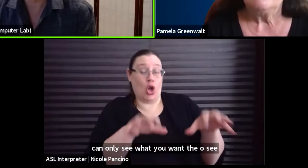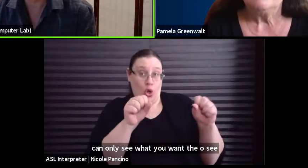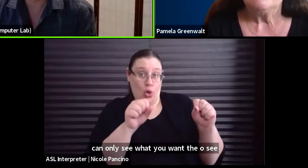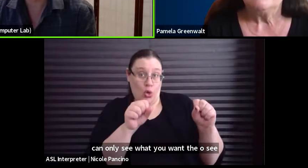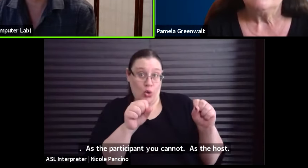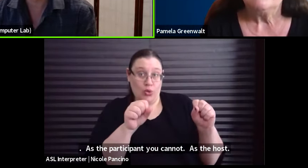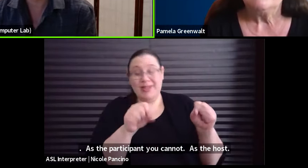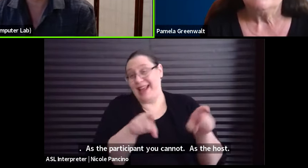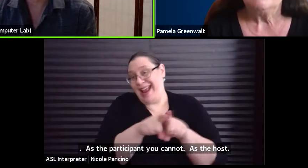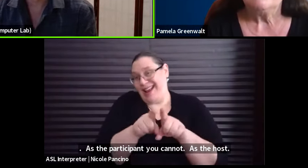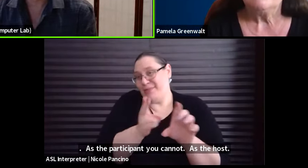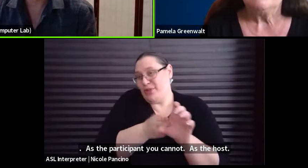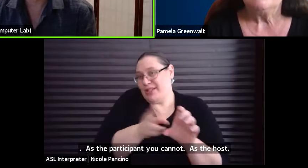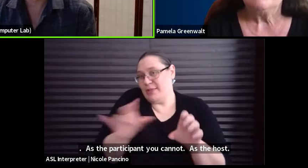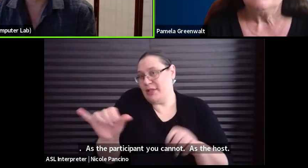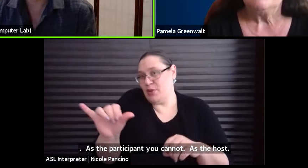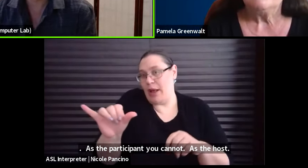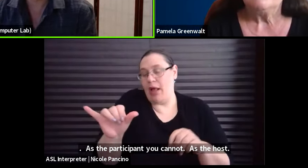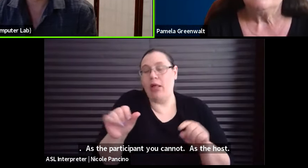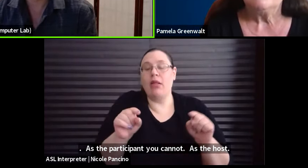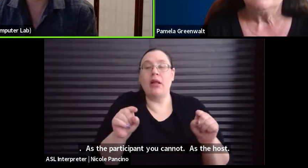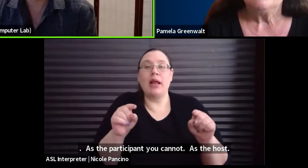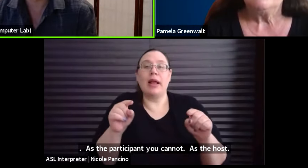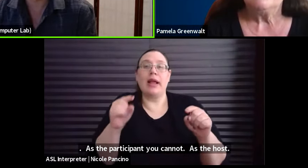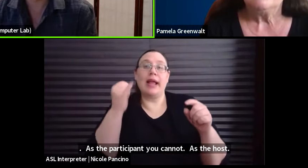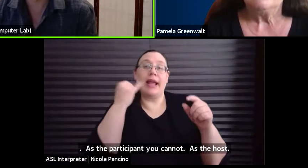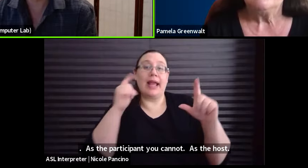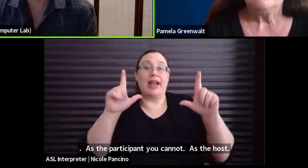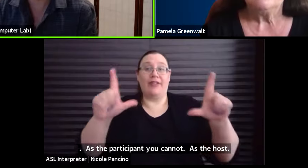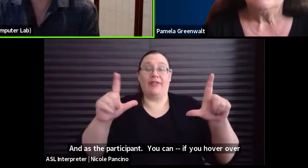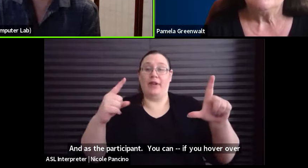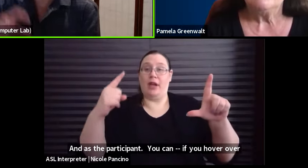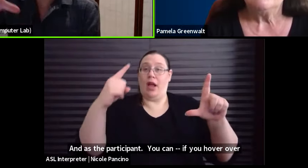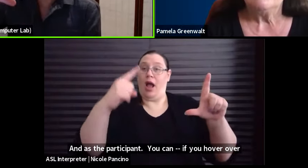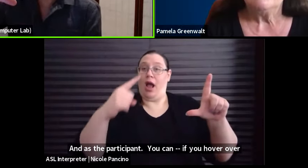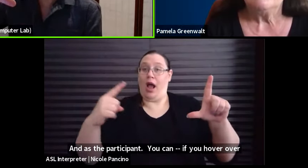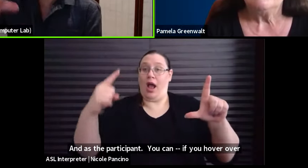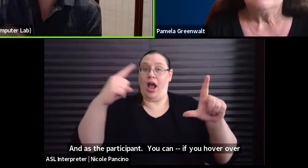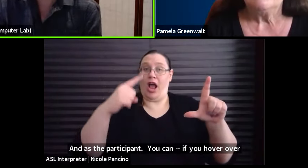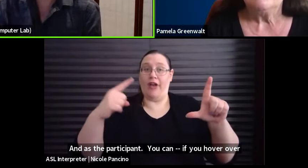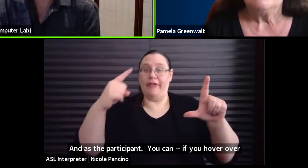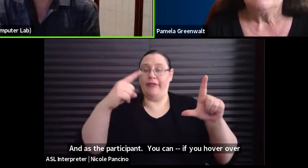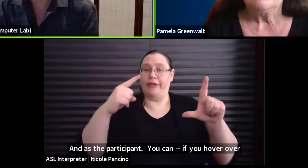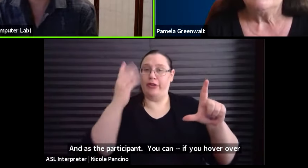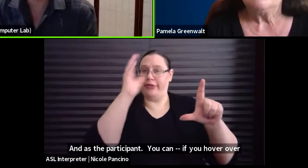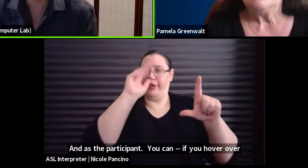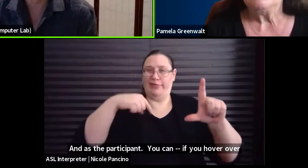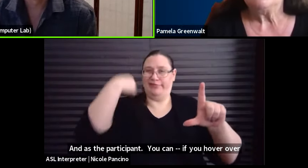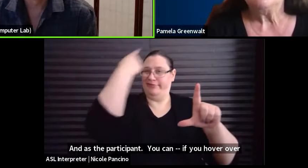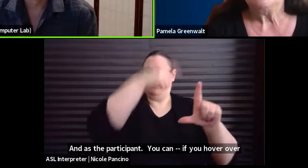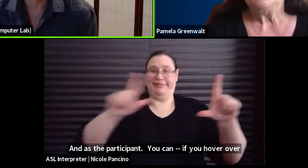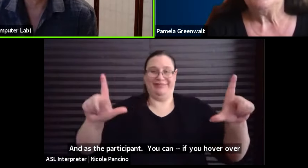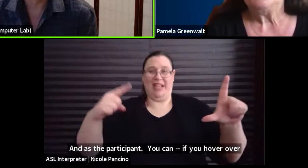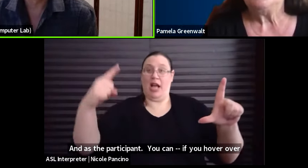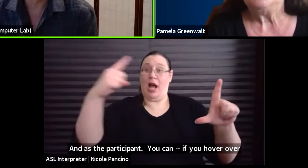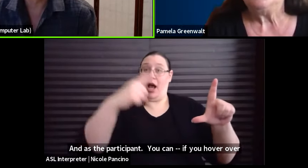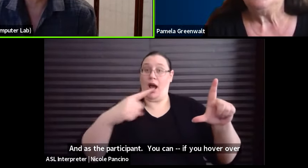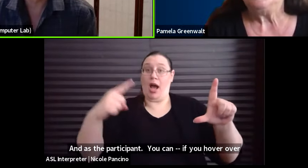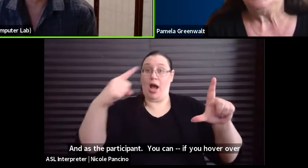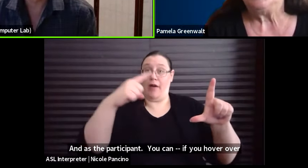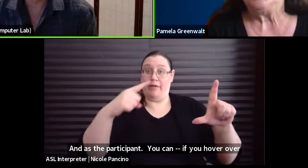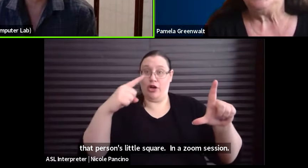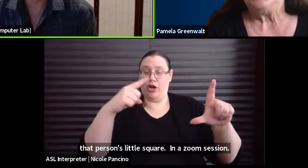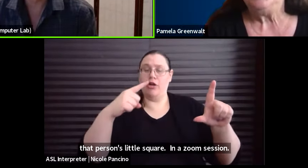the participant, you can, if you hover over that person's little, square in the Zoom session, you